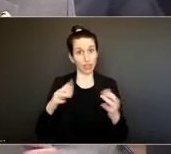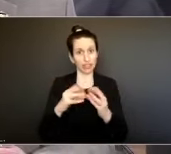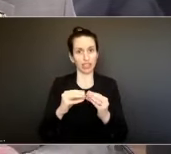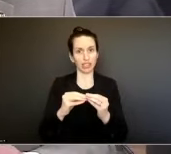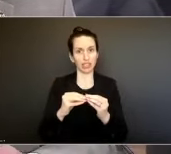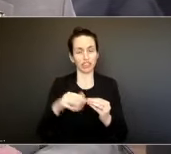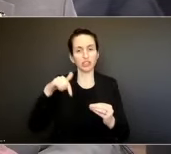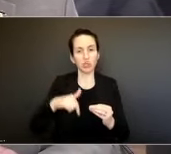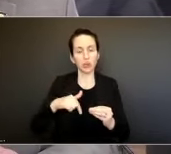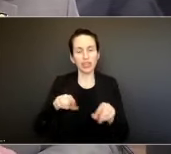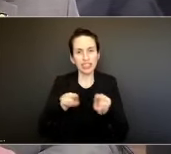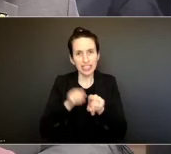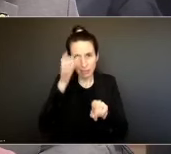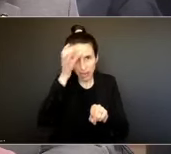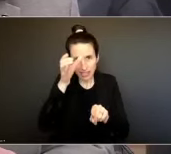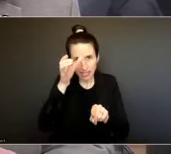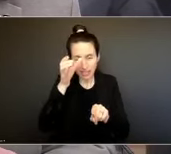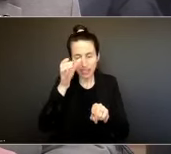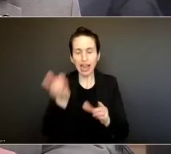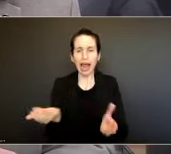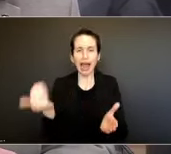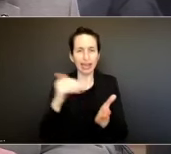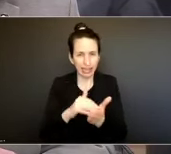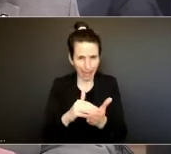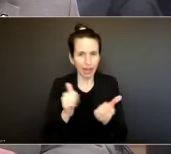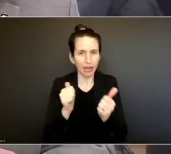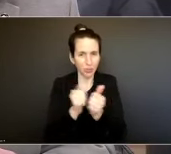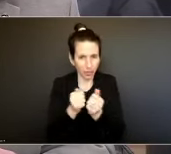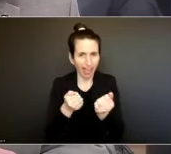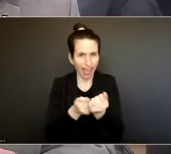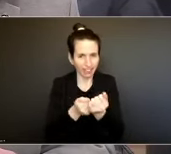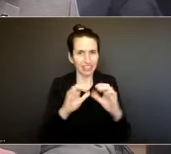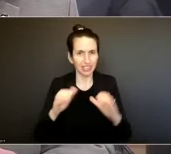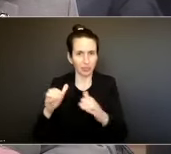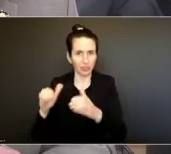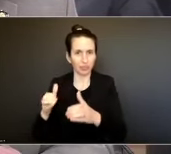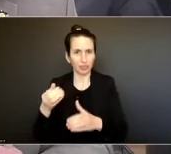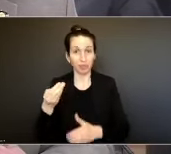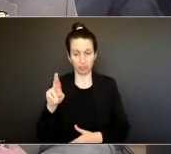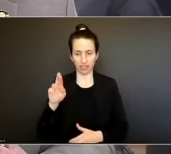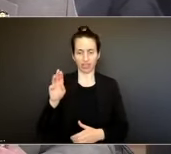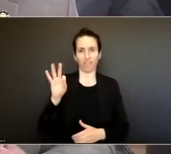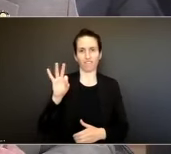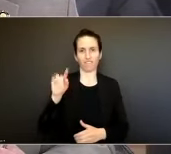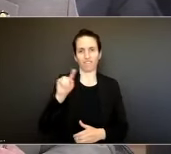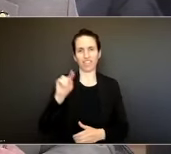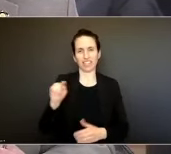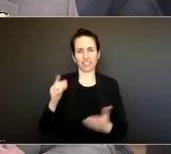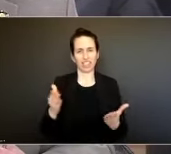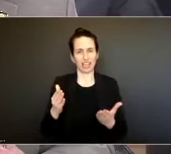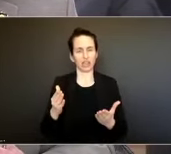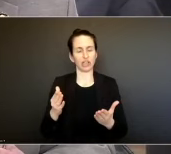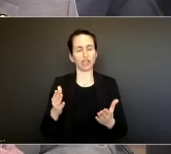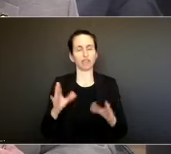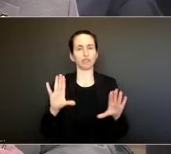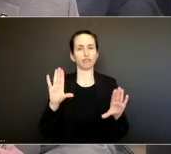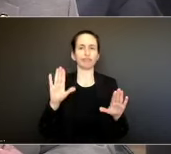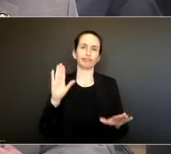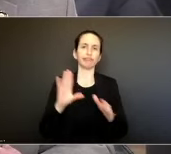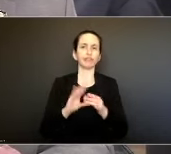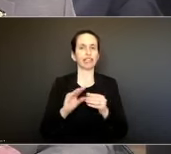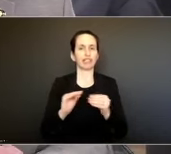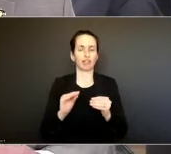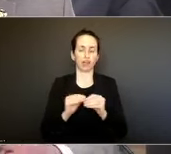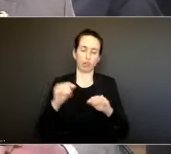advocacy groups. And Mr. Fitz is here to testify in more detail to you. But I really feel that this is very important.